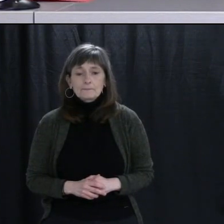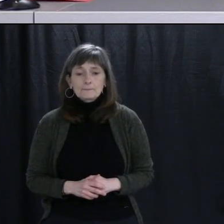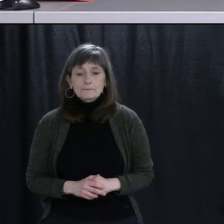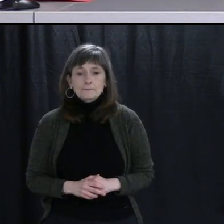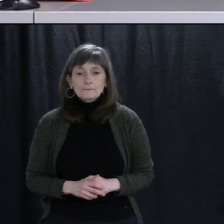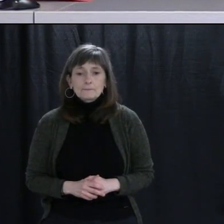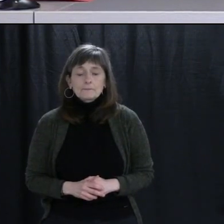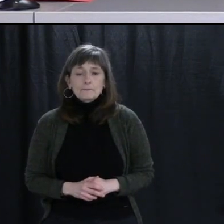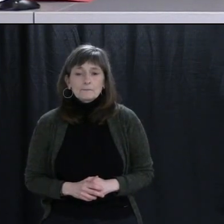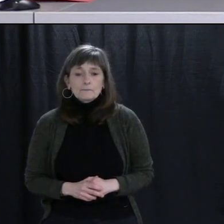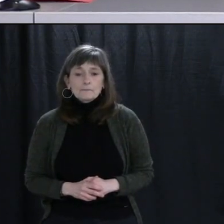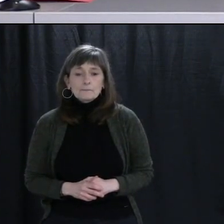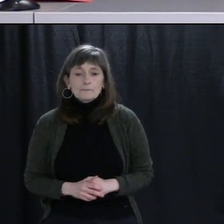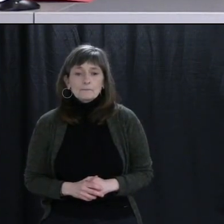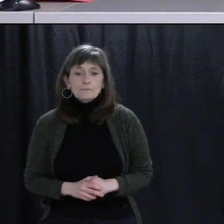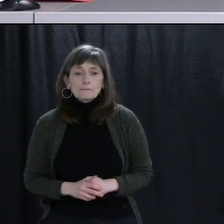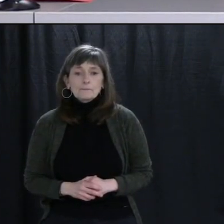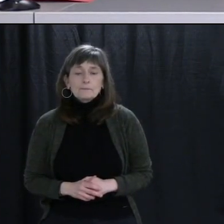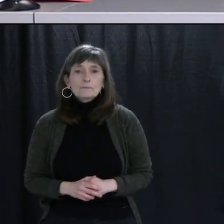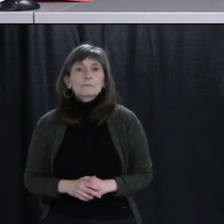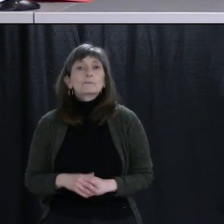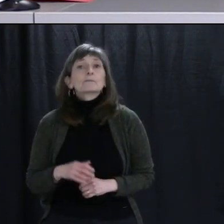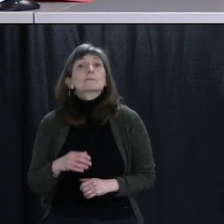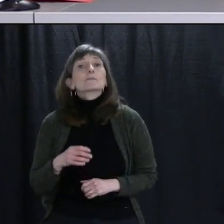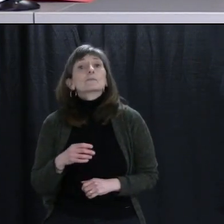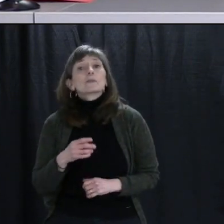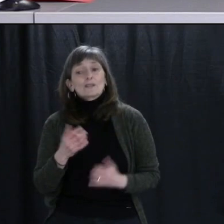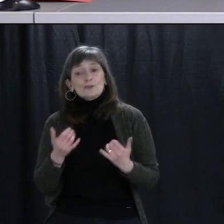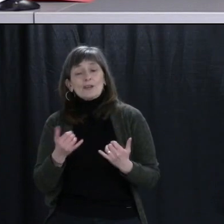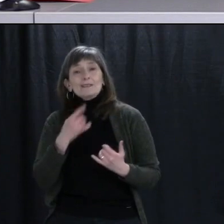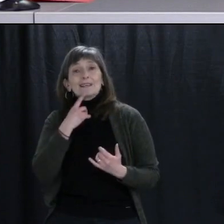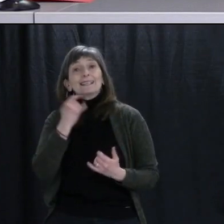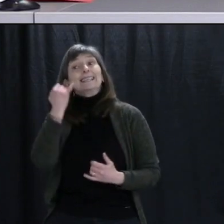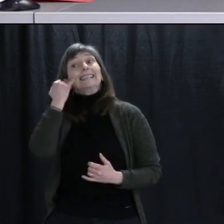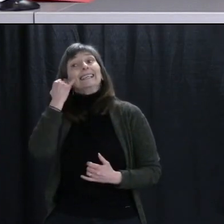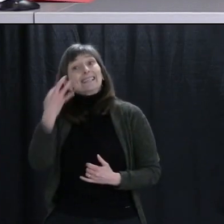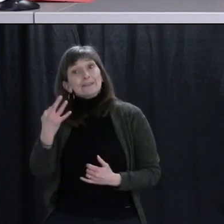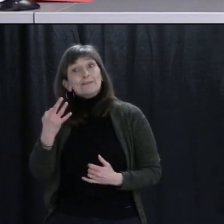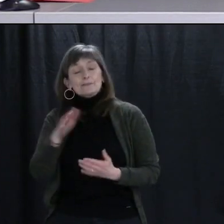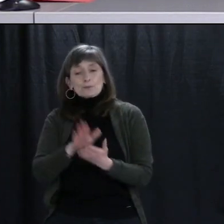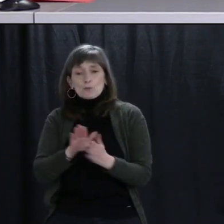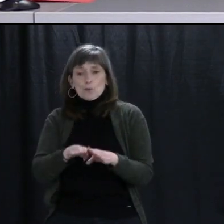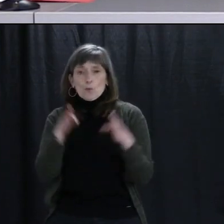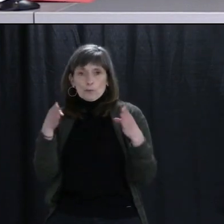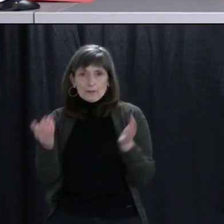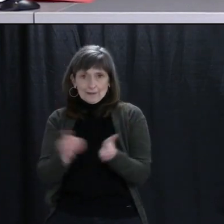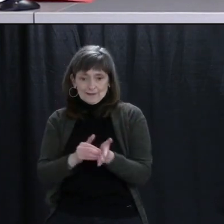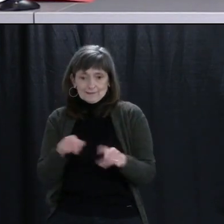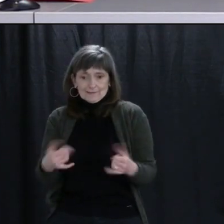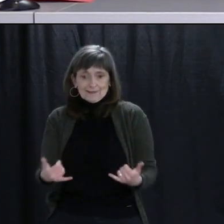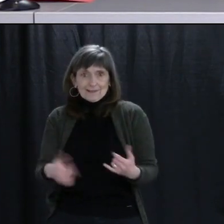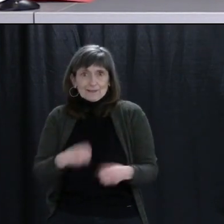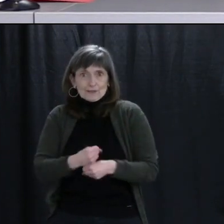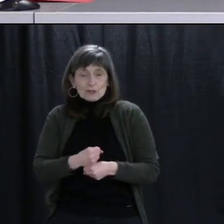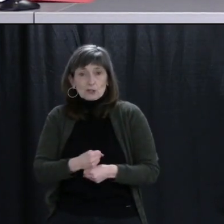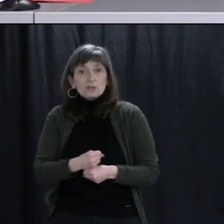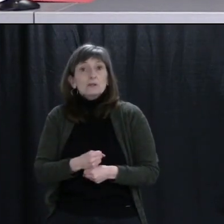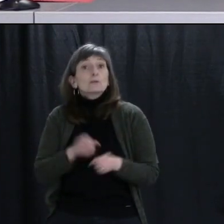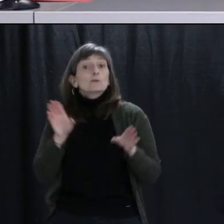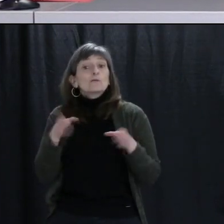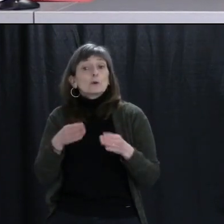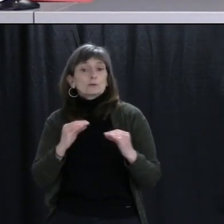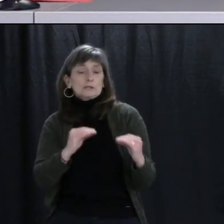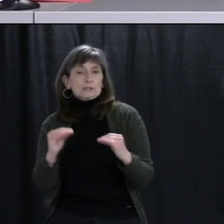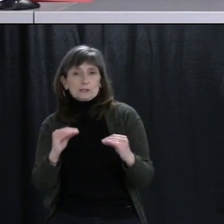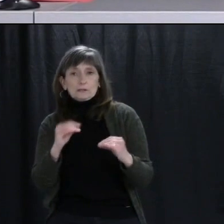were to resume this year, it would be to focus on learning, not exams, a big if. But are we expecting that there could be no return to